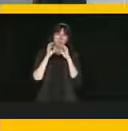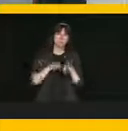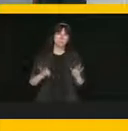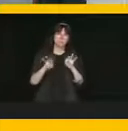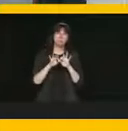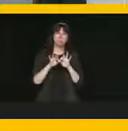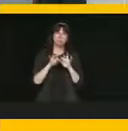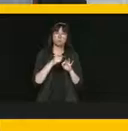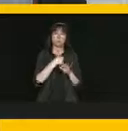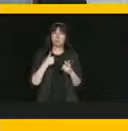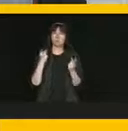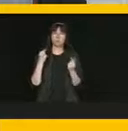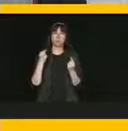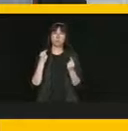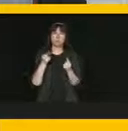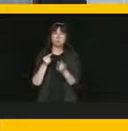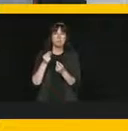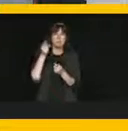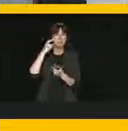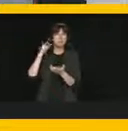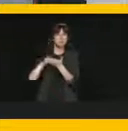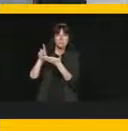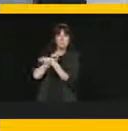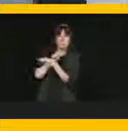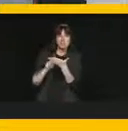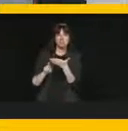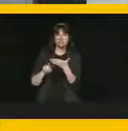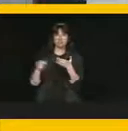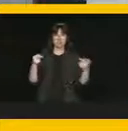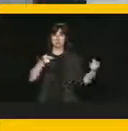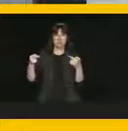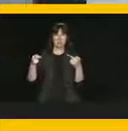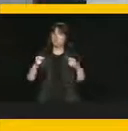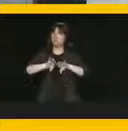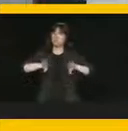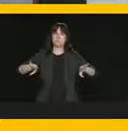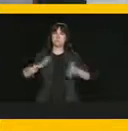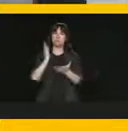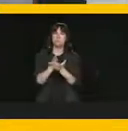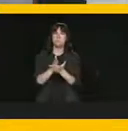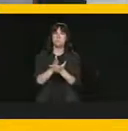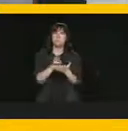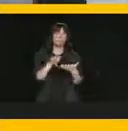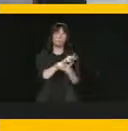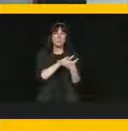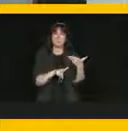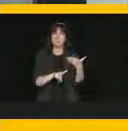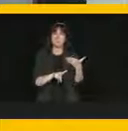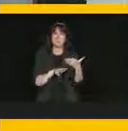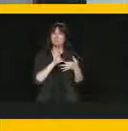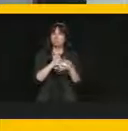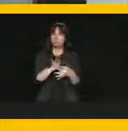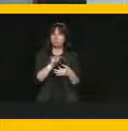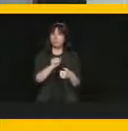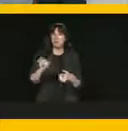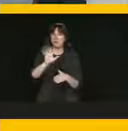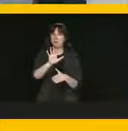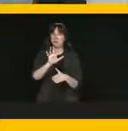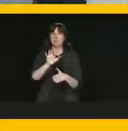up against discrimination and division. There is no place for racism against Asian Canadians